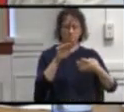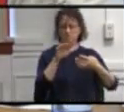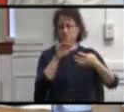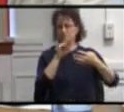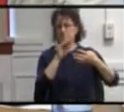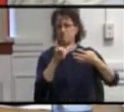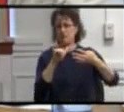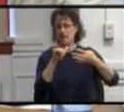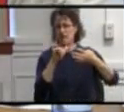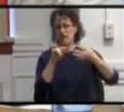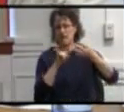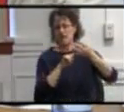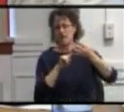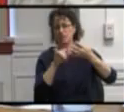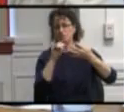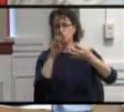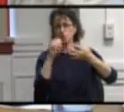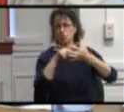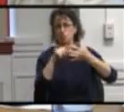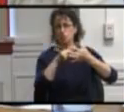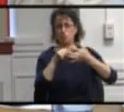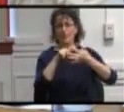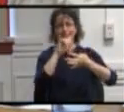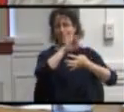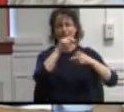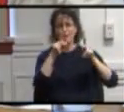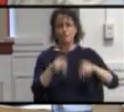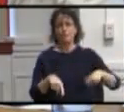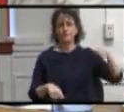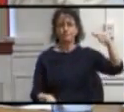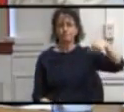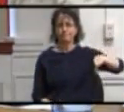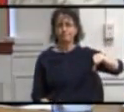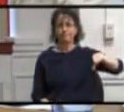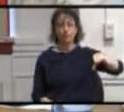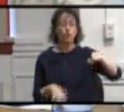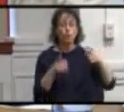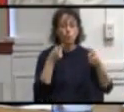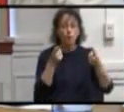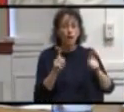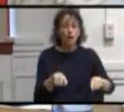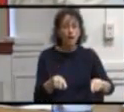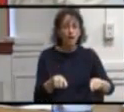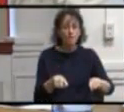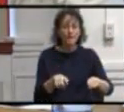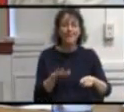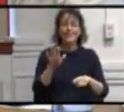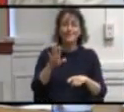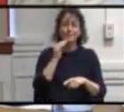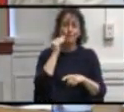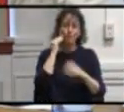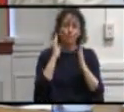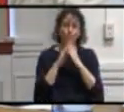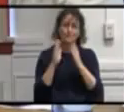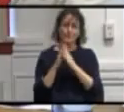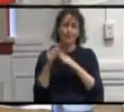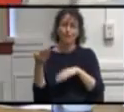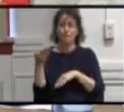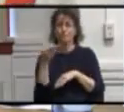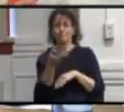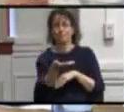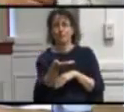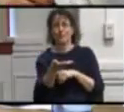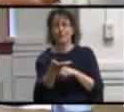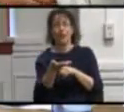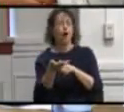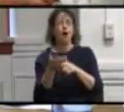made a decision not to accept our offer. He had been offered another job in his hometown, and he wasn't going to have to